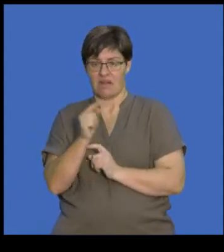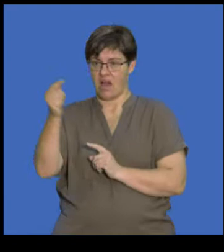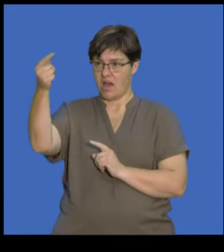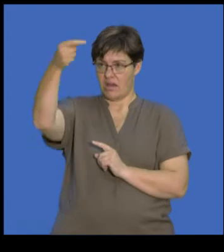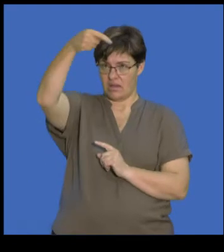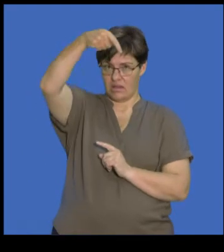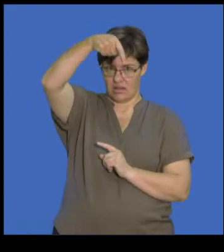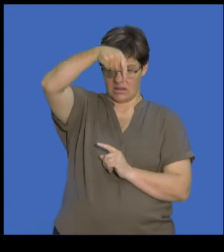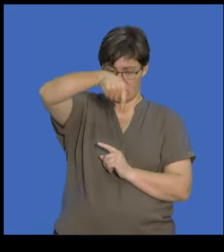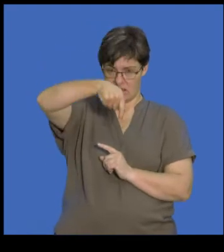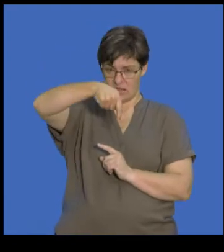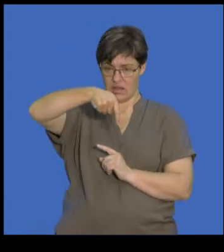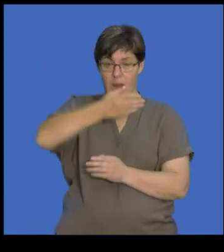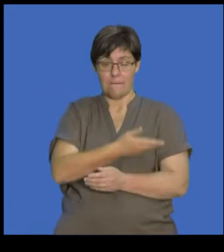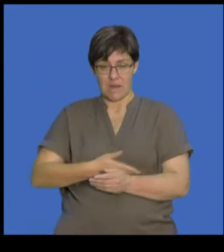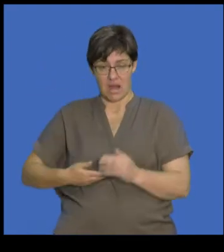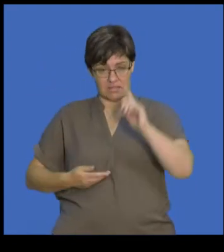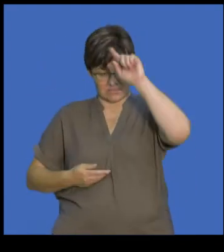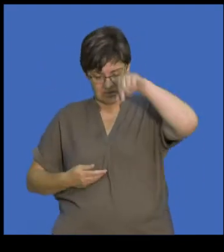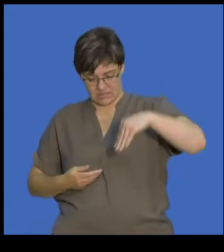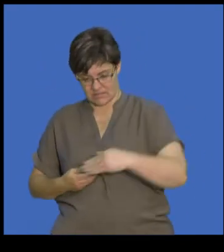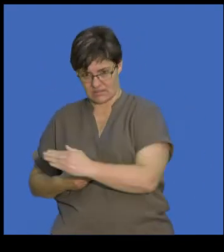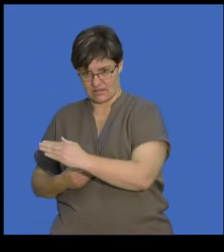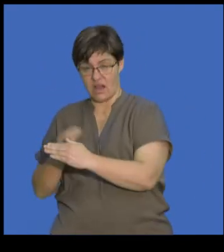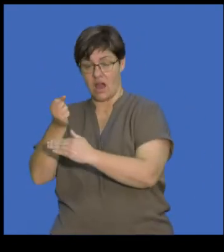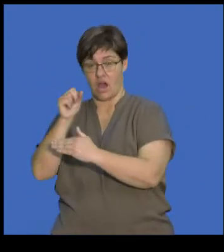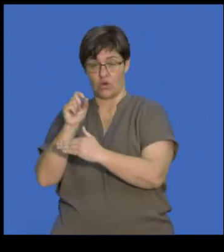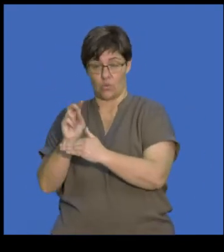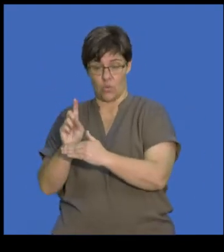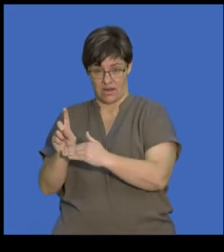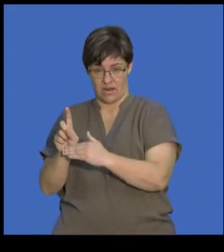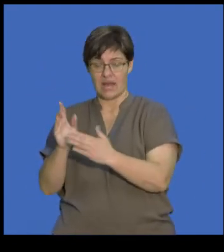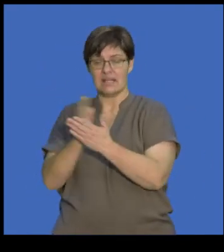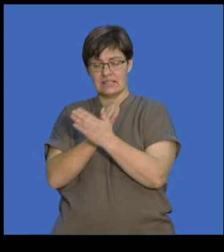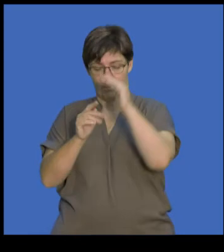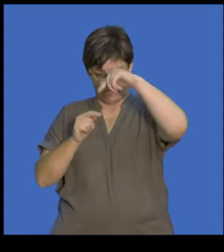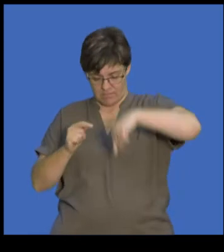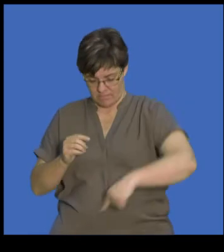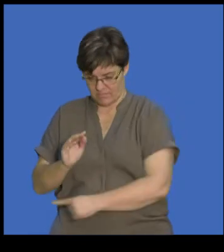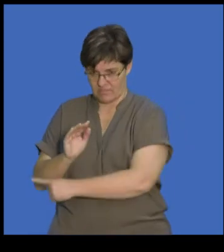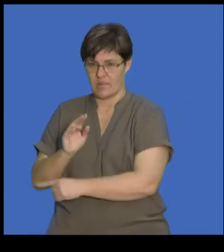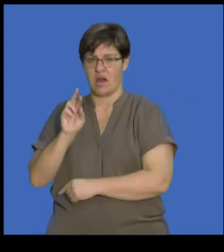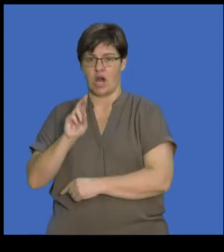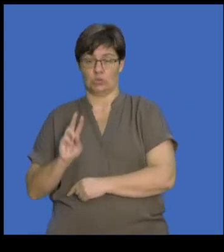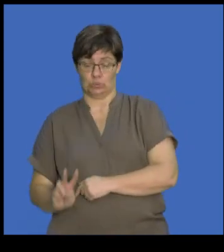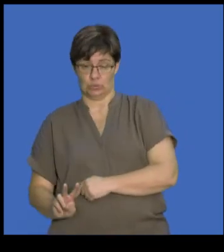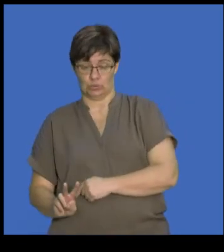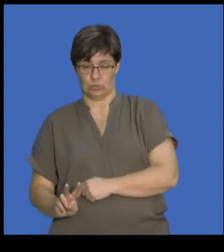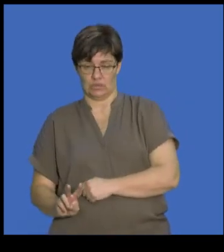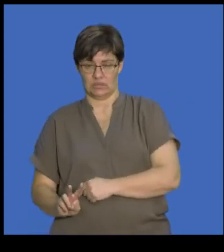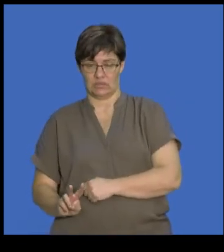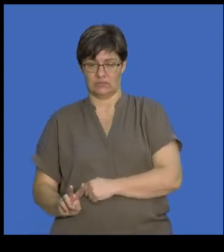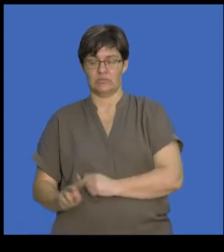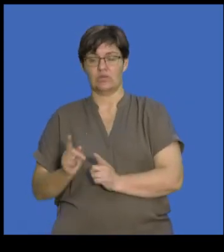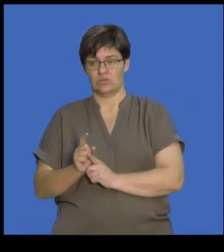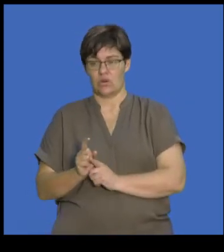of the total current goes to R1 and some of it goes to R2. So that's your current